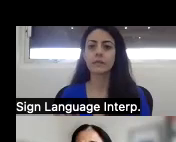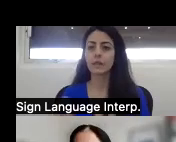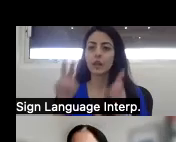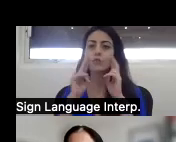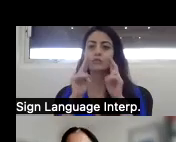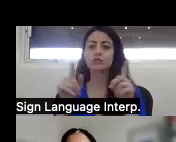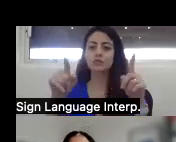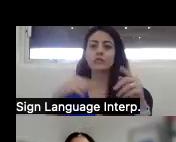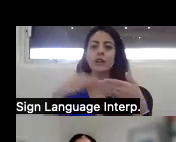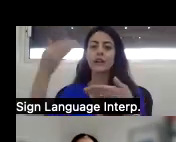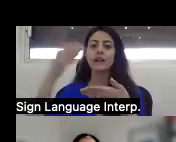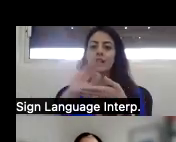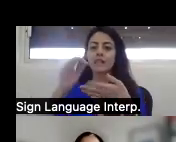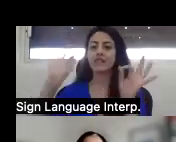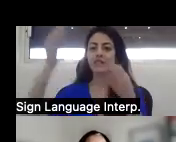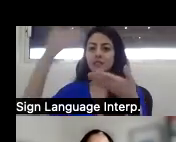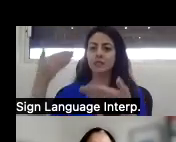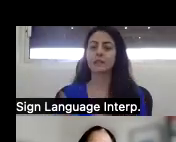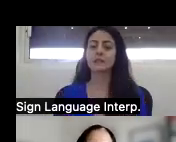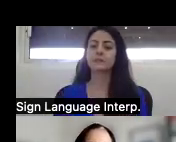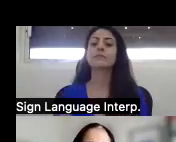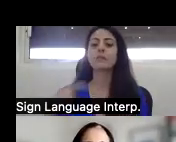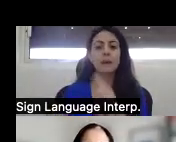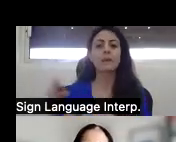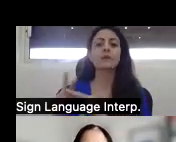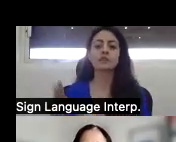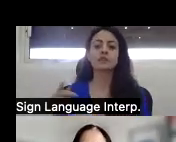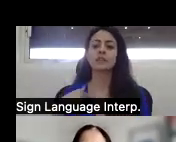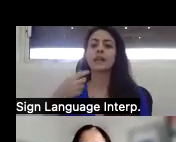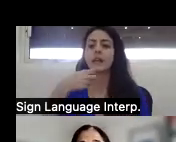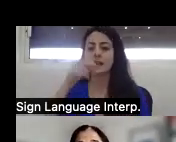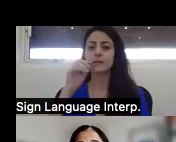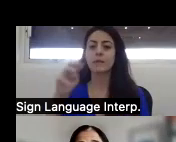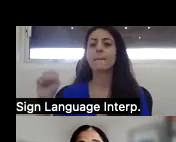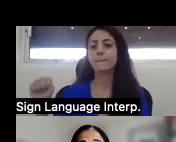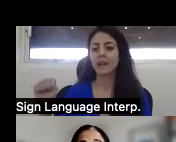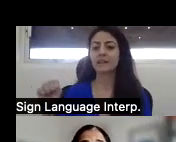So once again, I'm María del Mar Logroño Narbona, and I am the